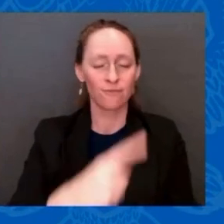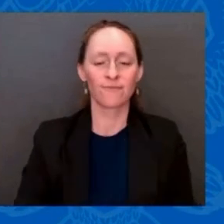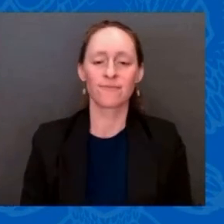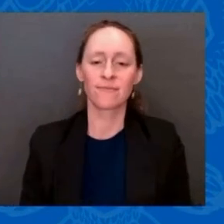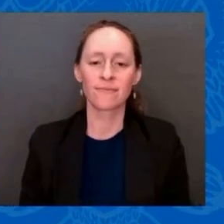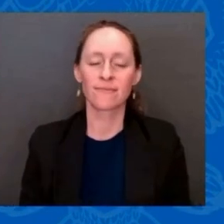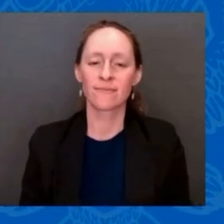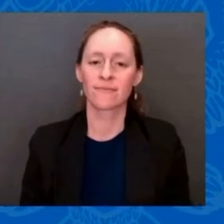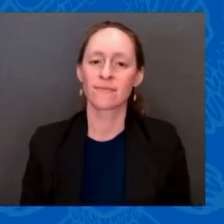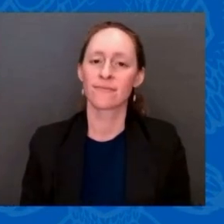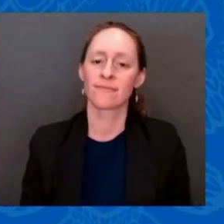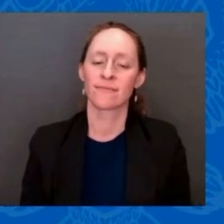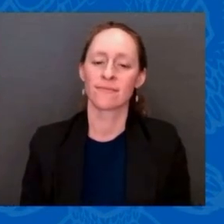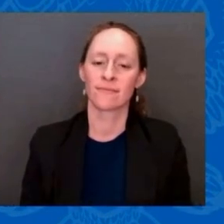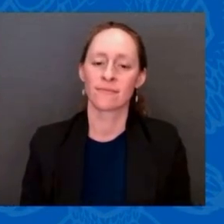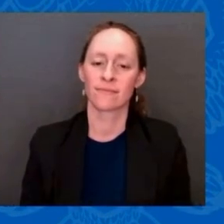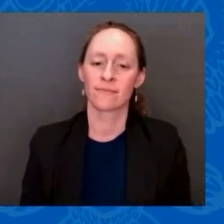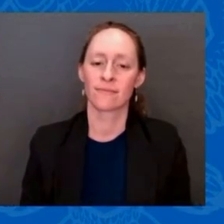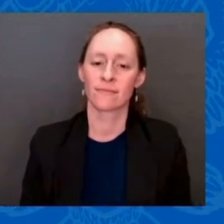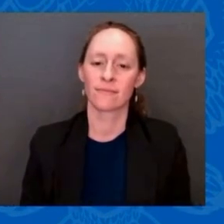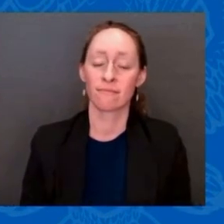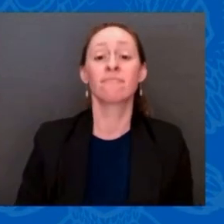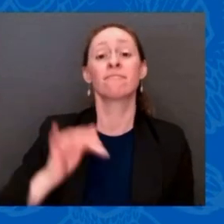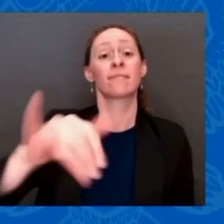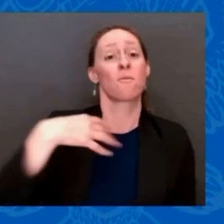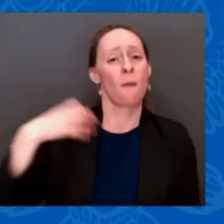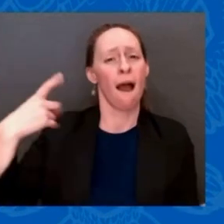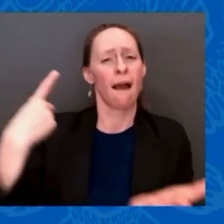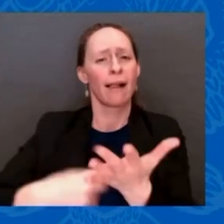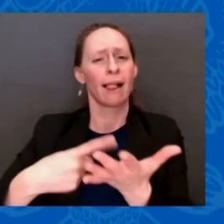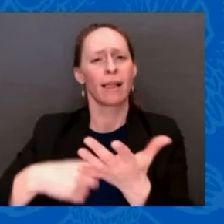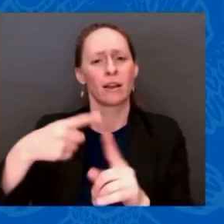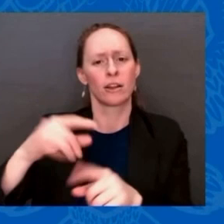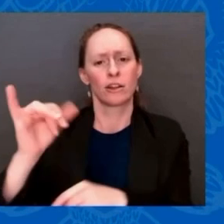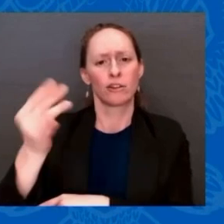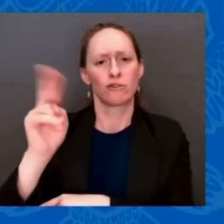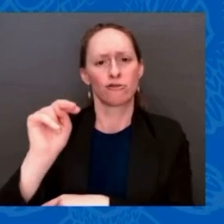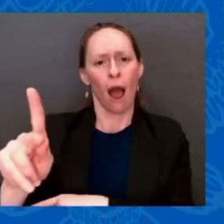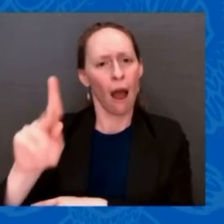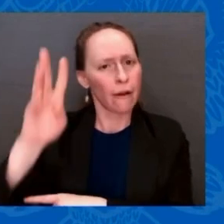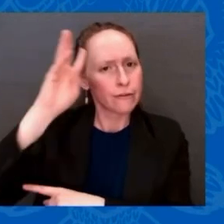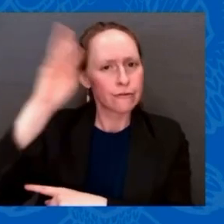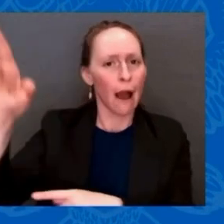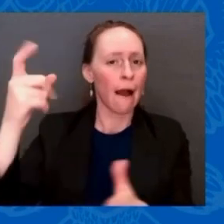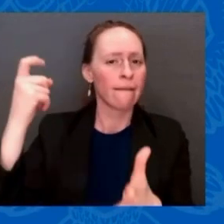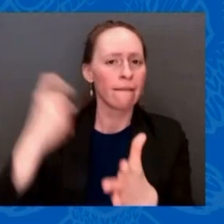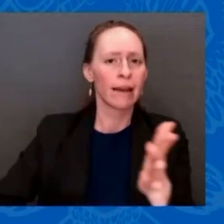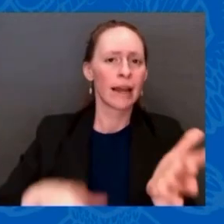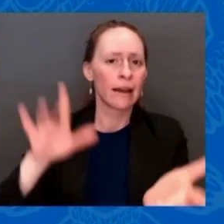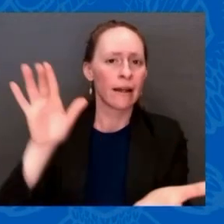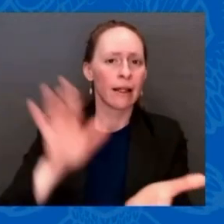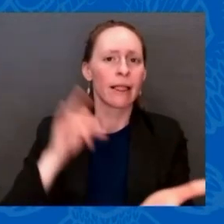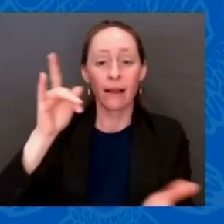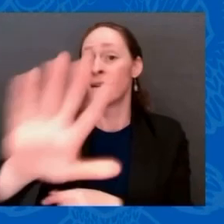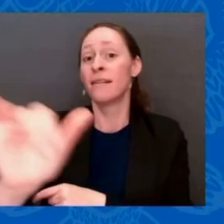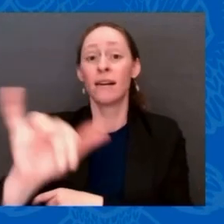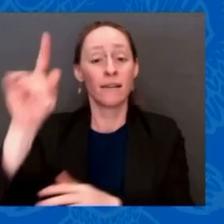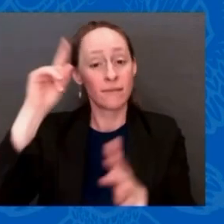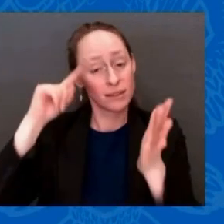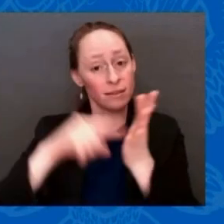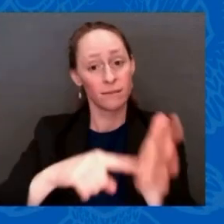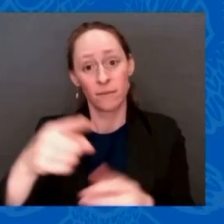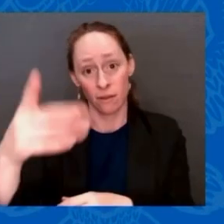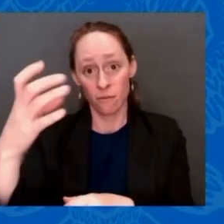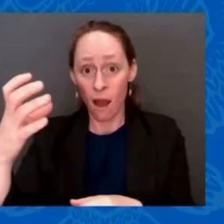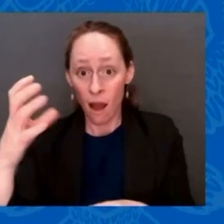that extra fee when you say, I want my child to sit next to me when I take him to see Grandpa on the West Coast. It's not listed